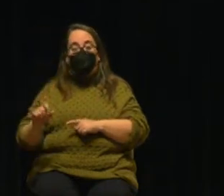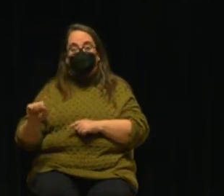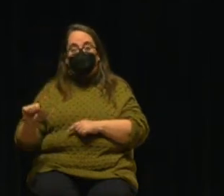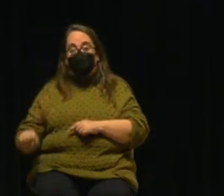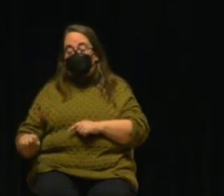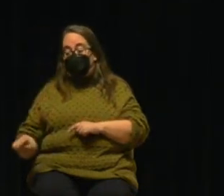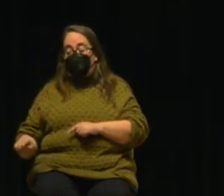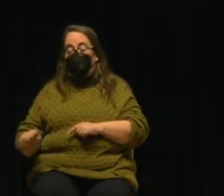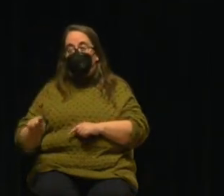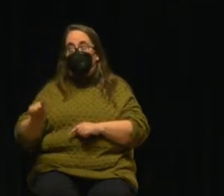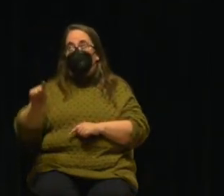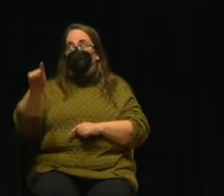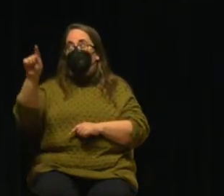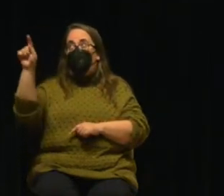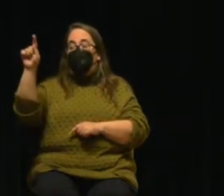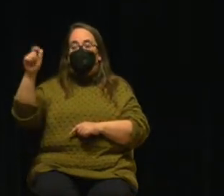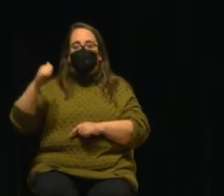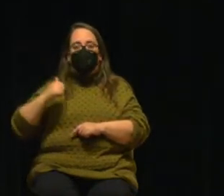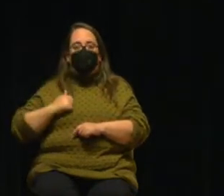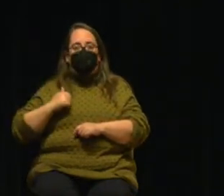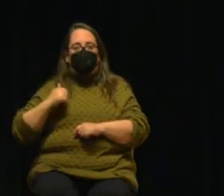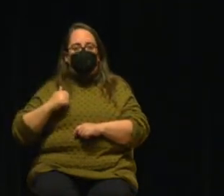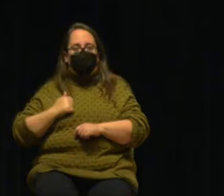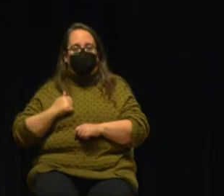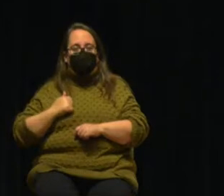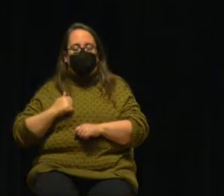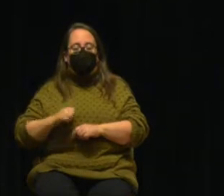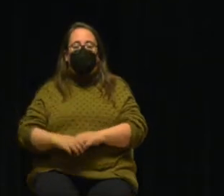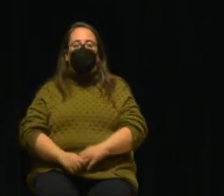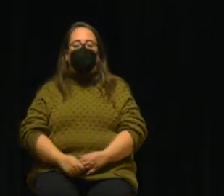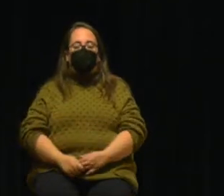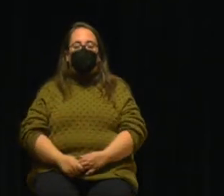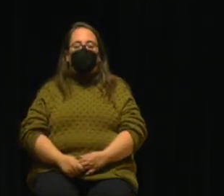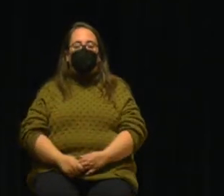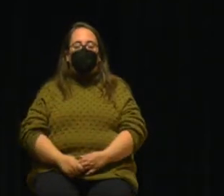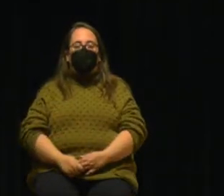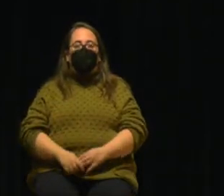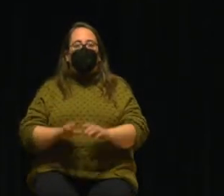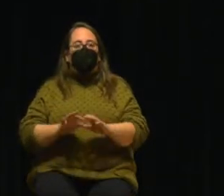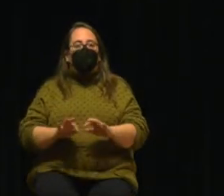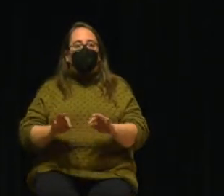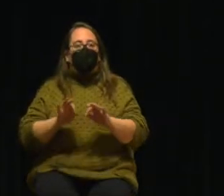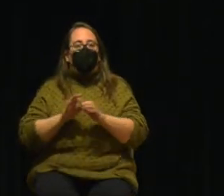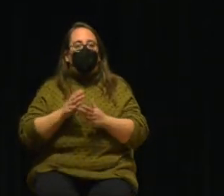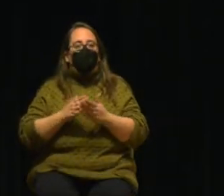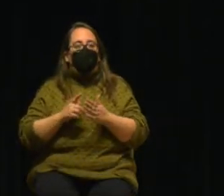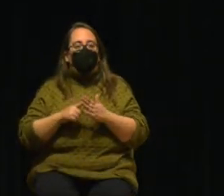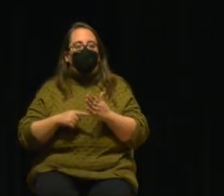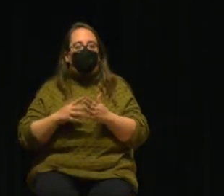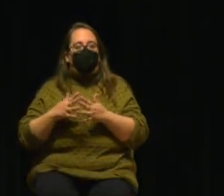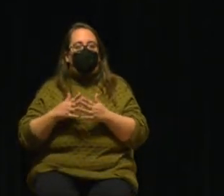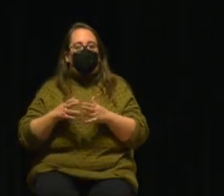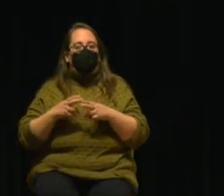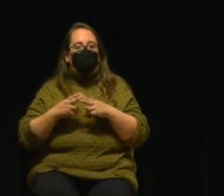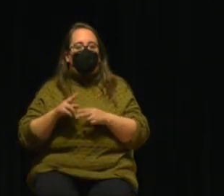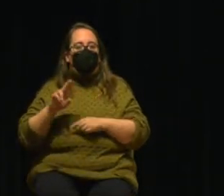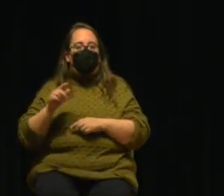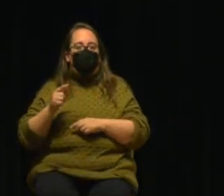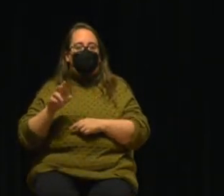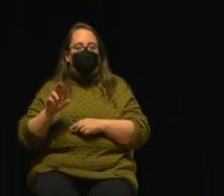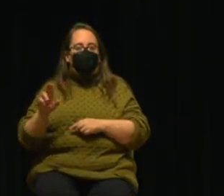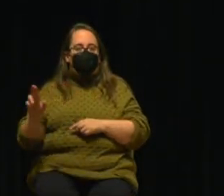to Canada, a crucial part of what Americans were already calling the Underground Railroad.